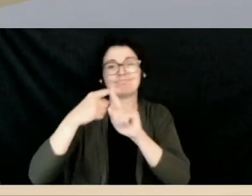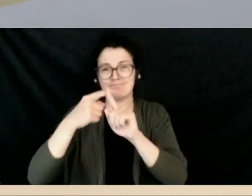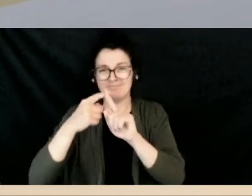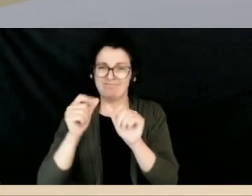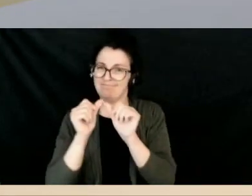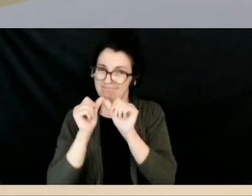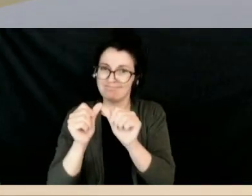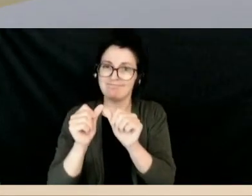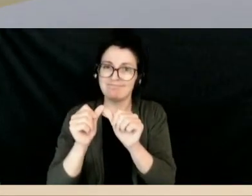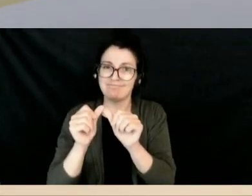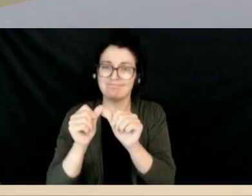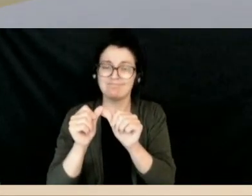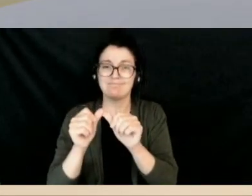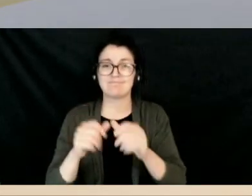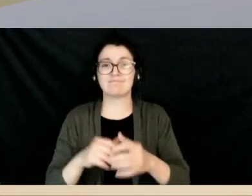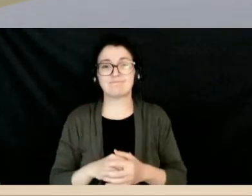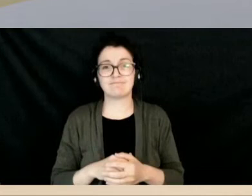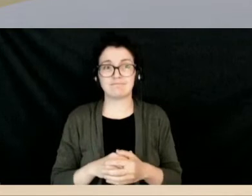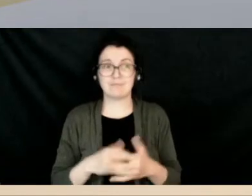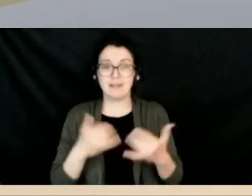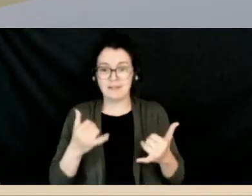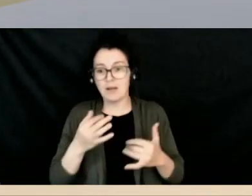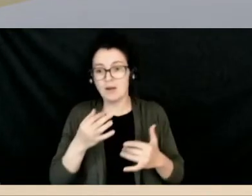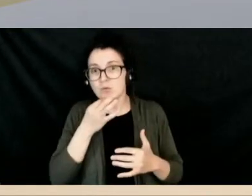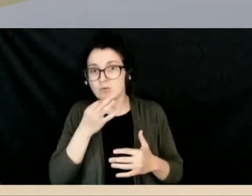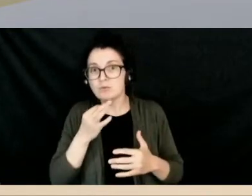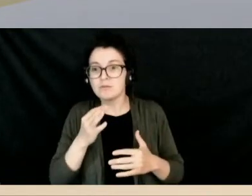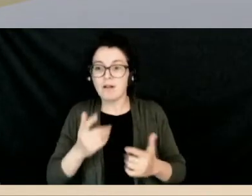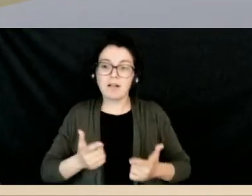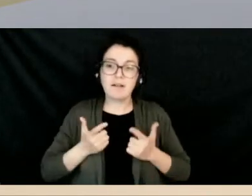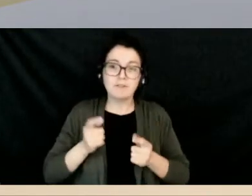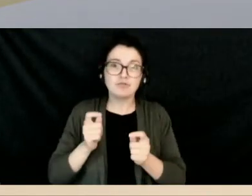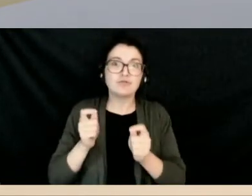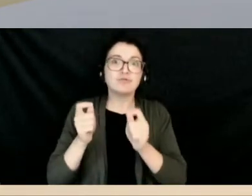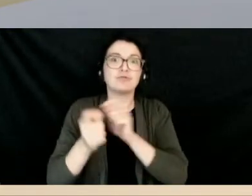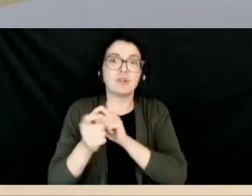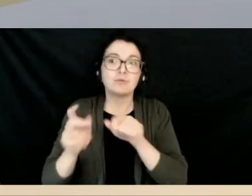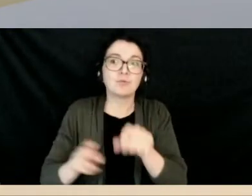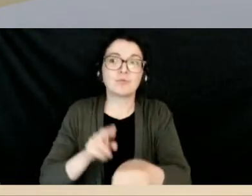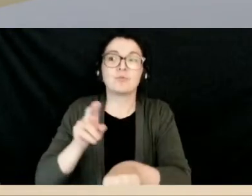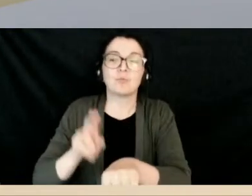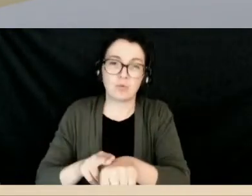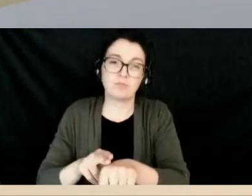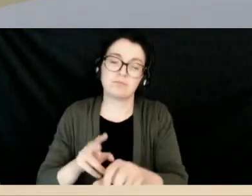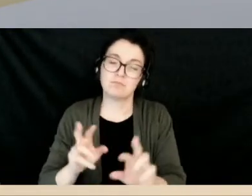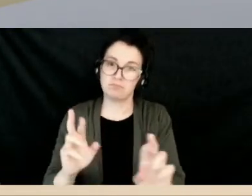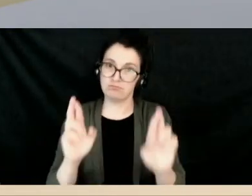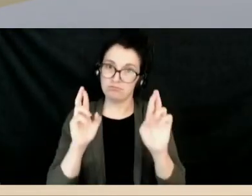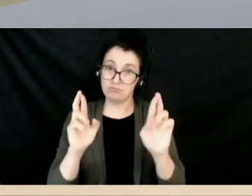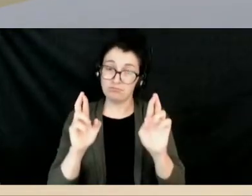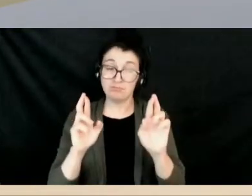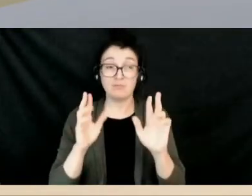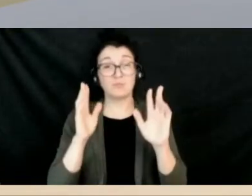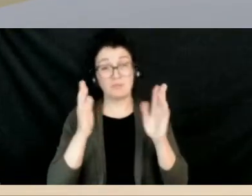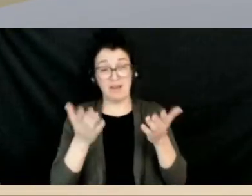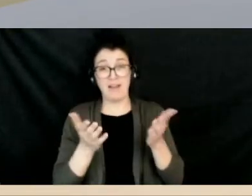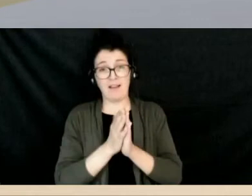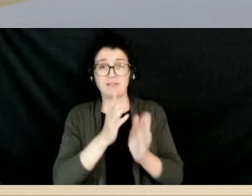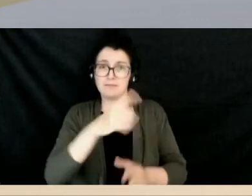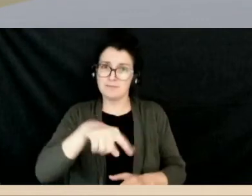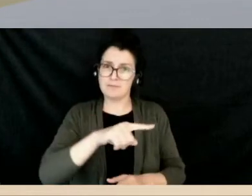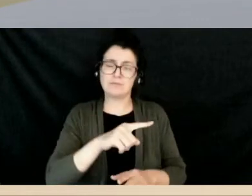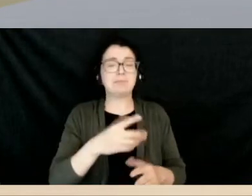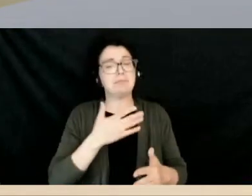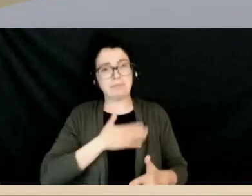and adapting to life with COVID-19. We are hopeful that islanders will continue to step up and, as the Premier said, roll up